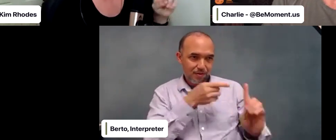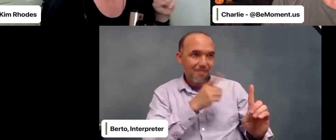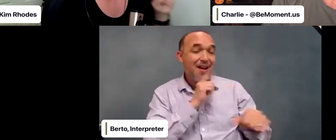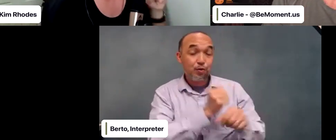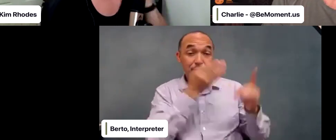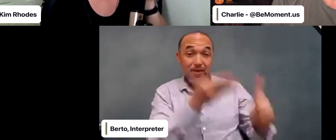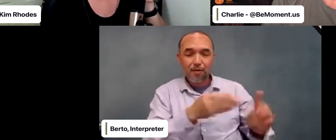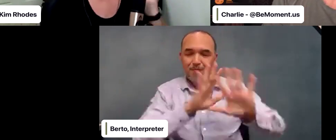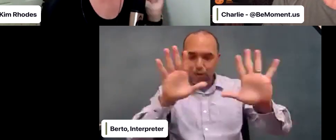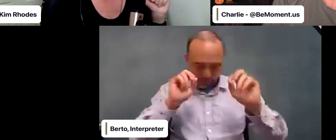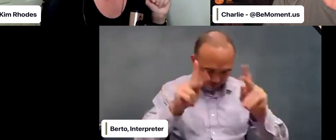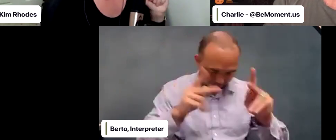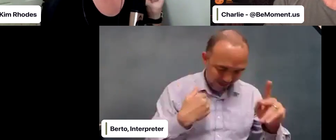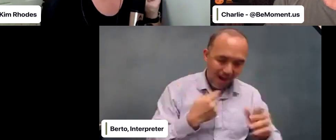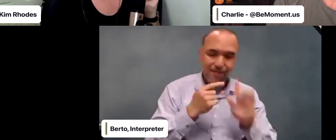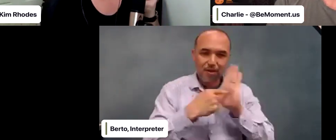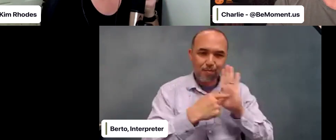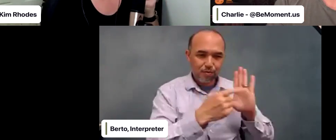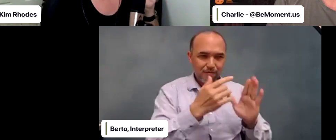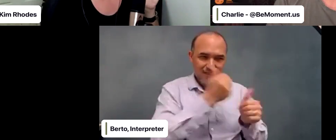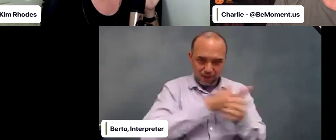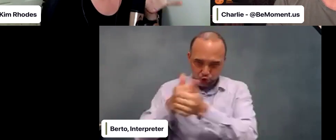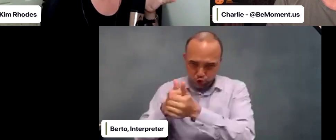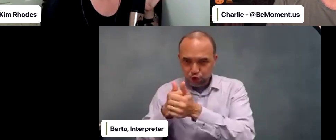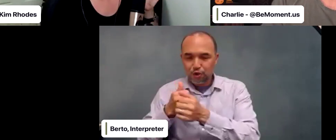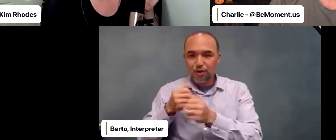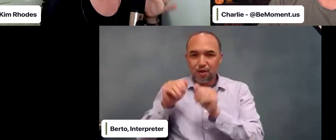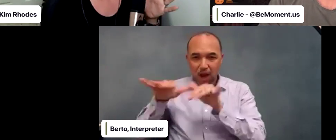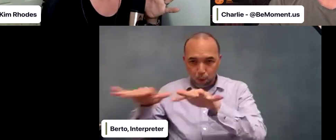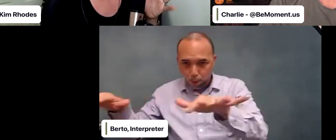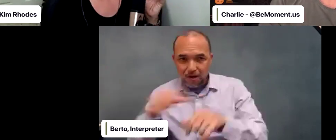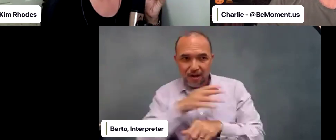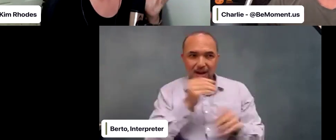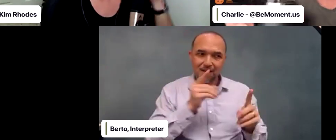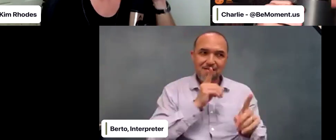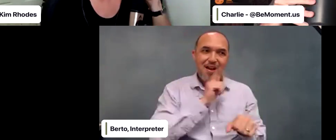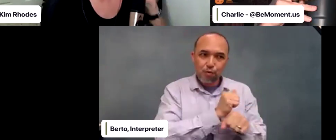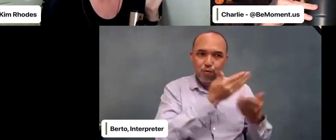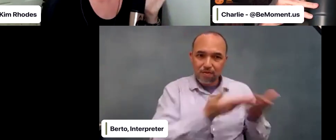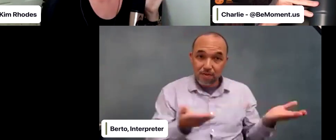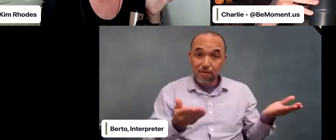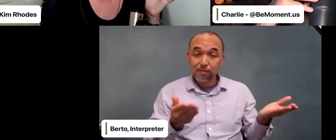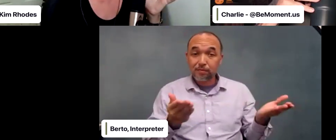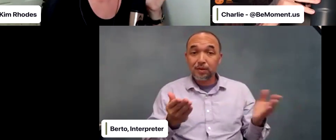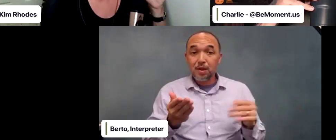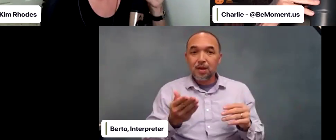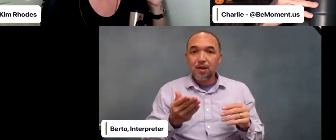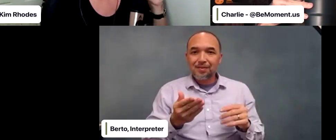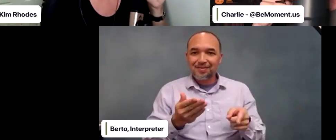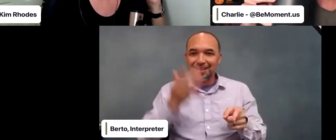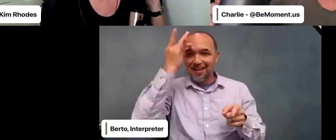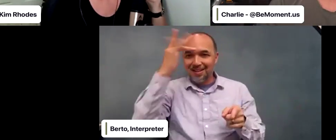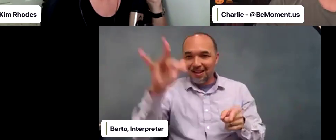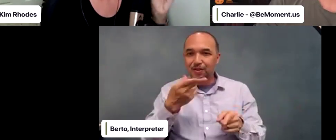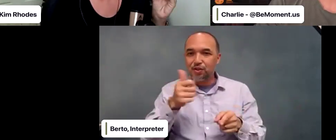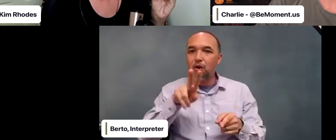So I have examples of both of those. Uh, when I lived in an apartment in an intelligent haunt, thank you, Michelle.